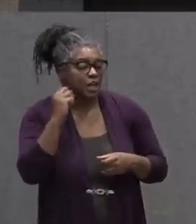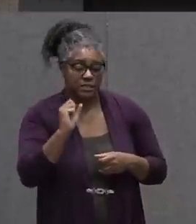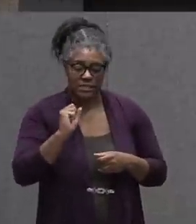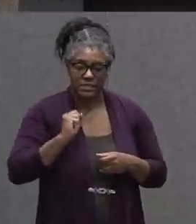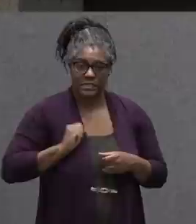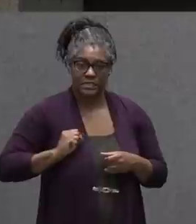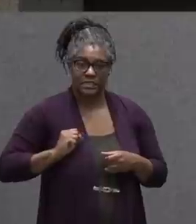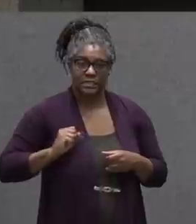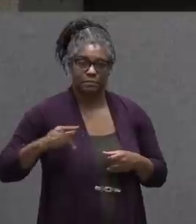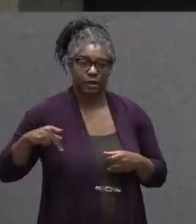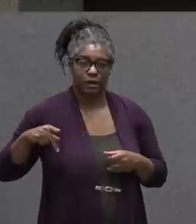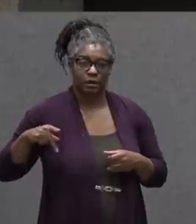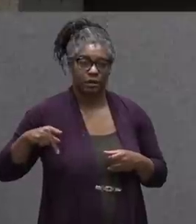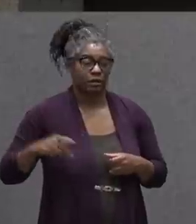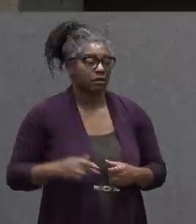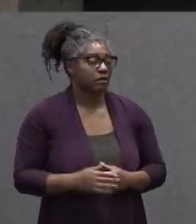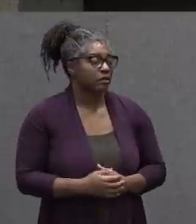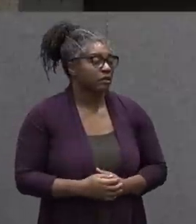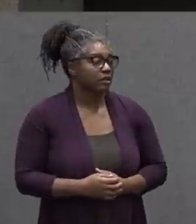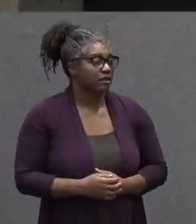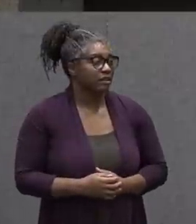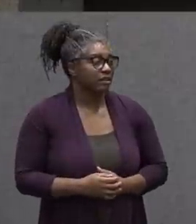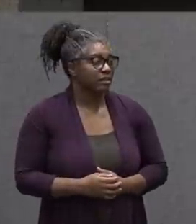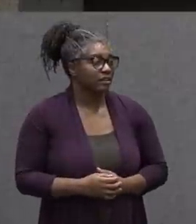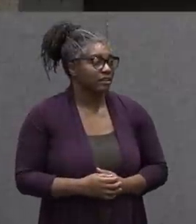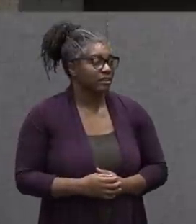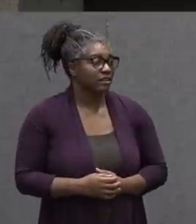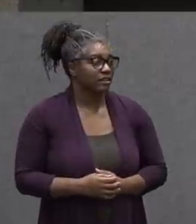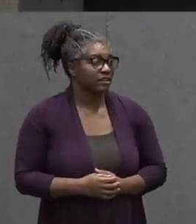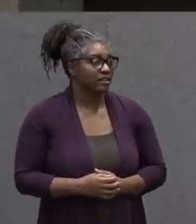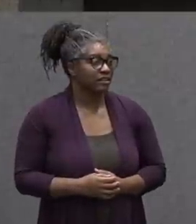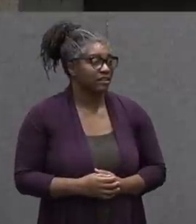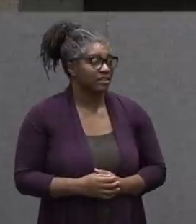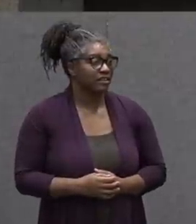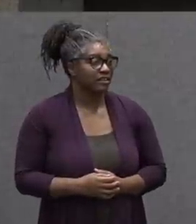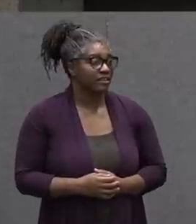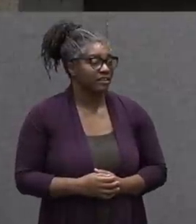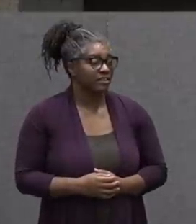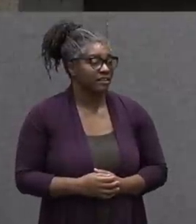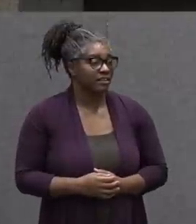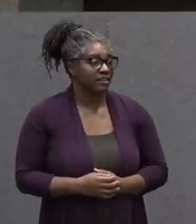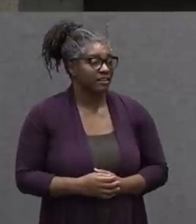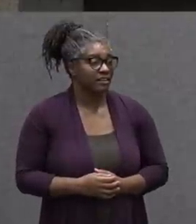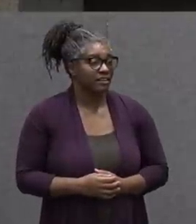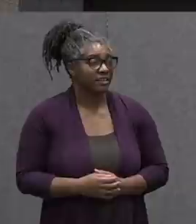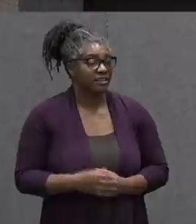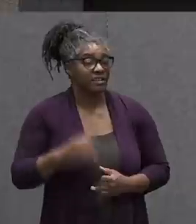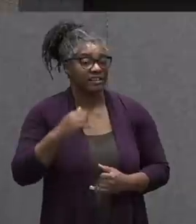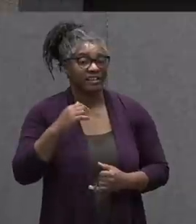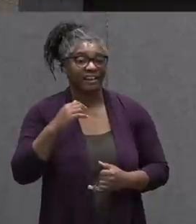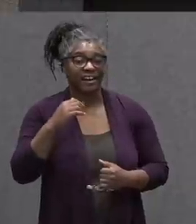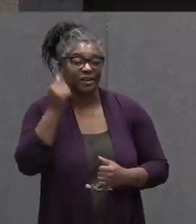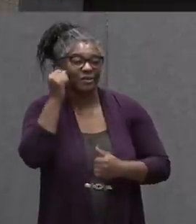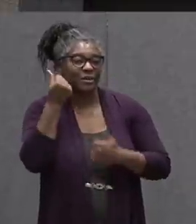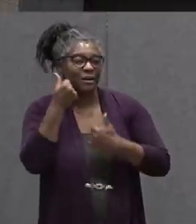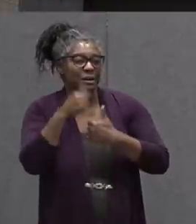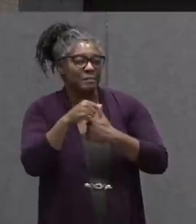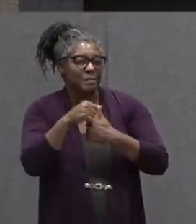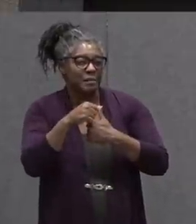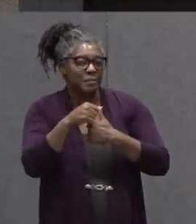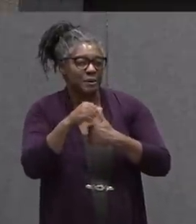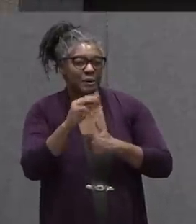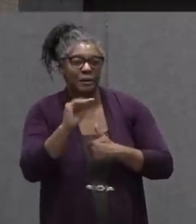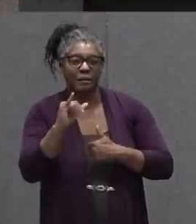And the very first thing I thought of was when Miss Q did her lesson on